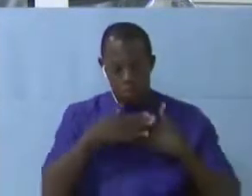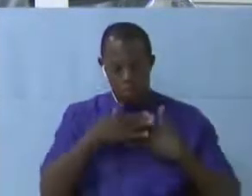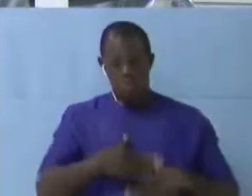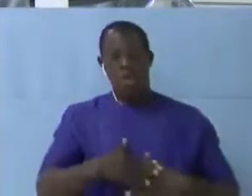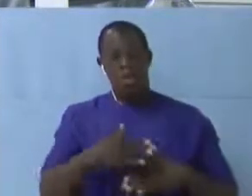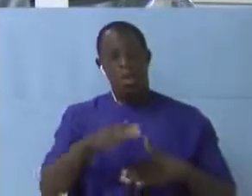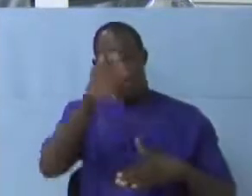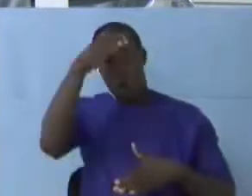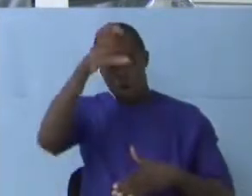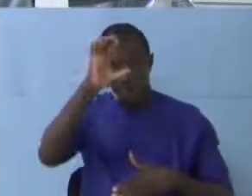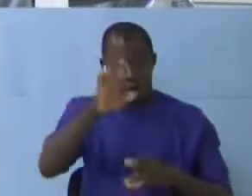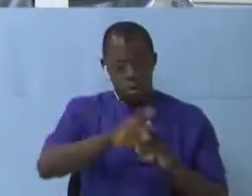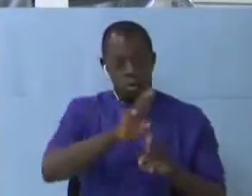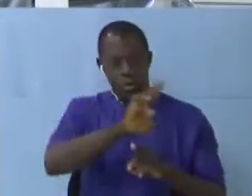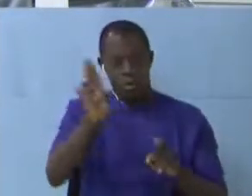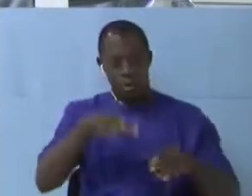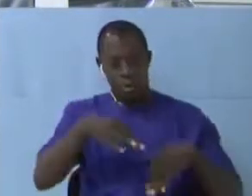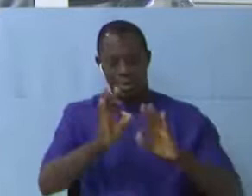serious.